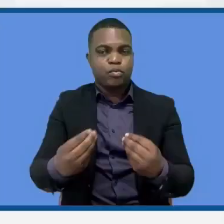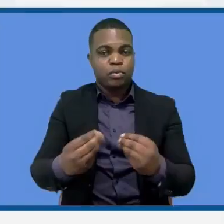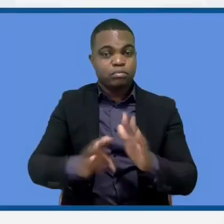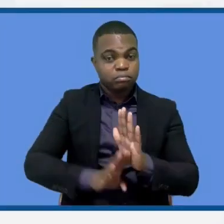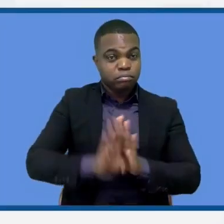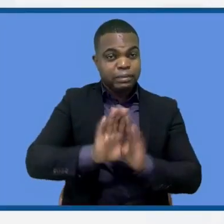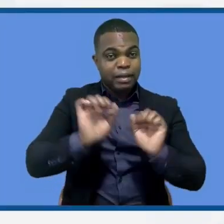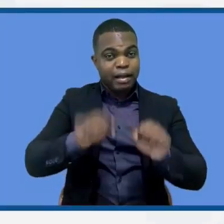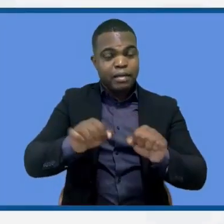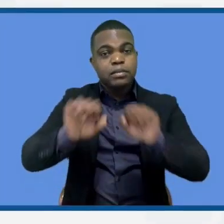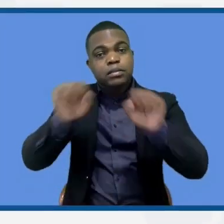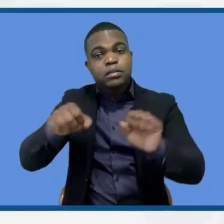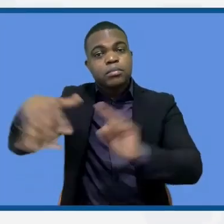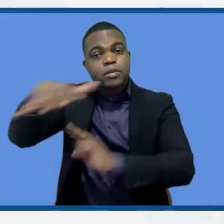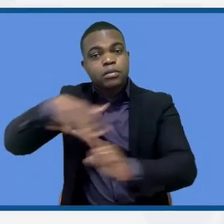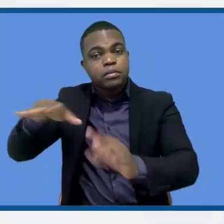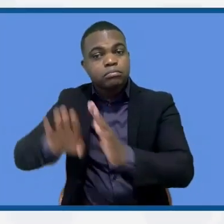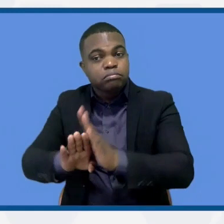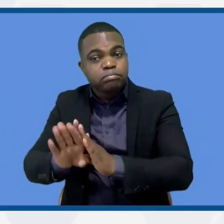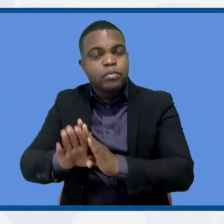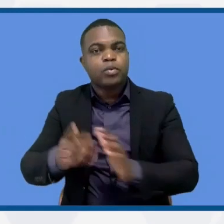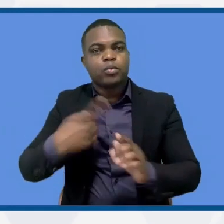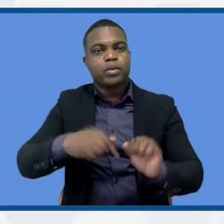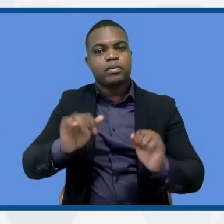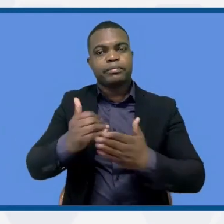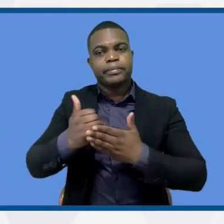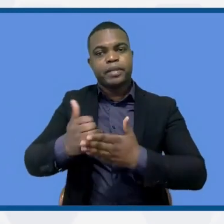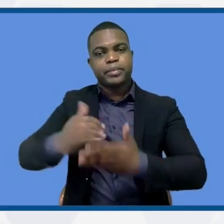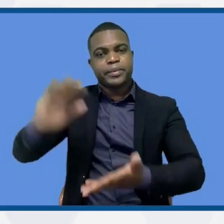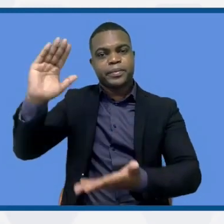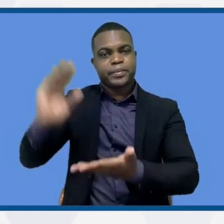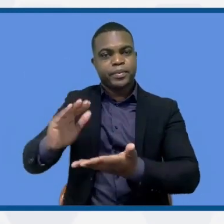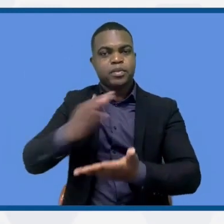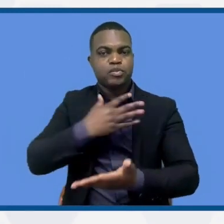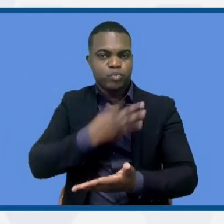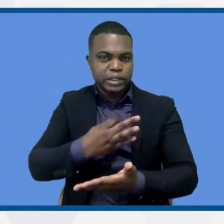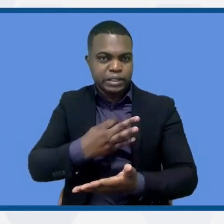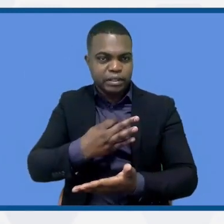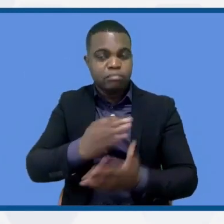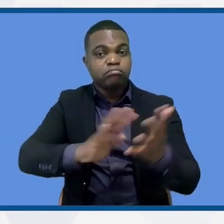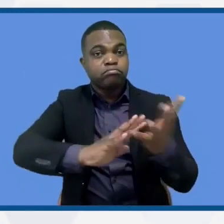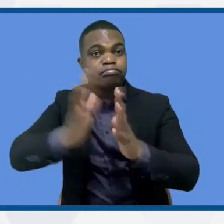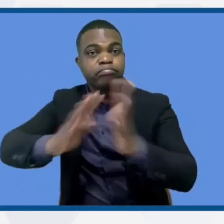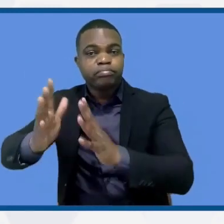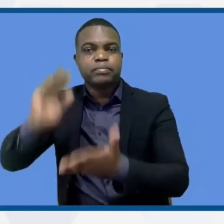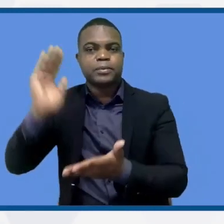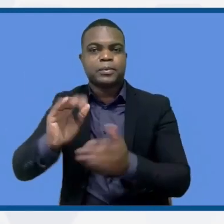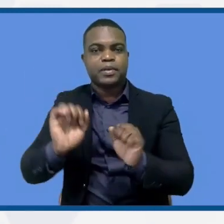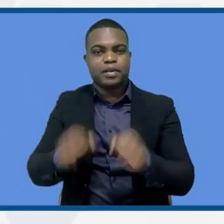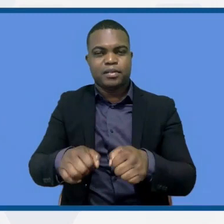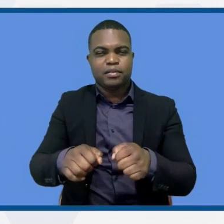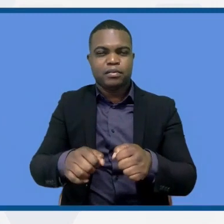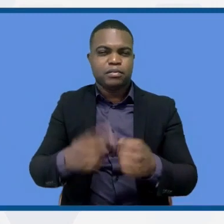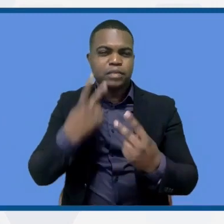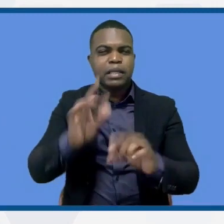are usual in these areas, which are floodings and storms. But there's a lot of learning behind this. And a